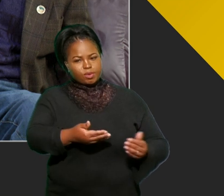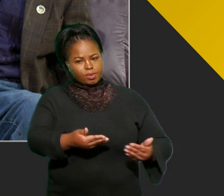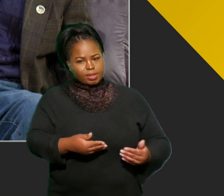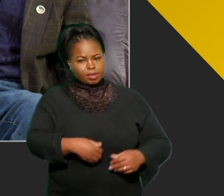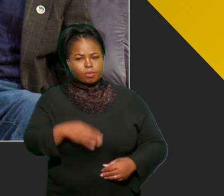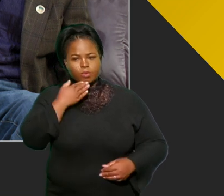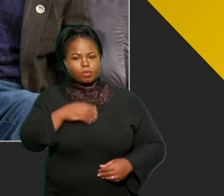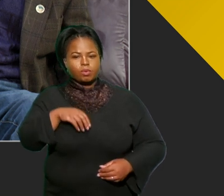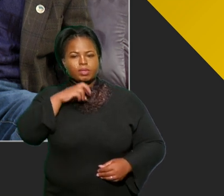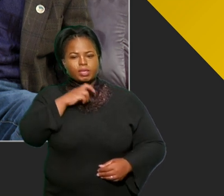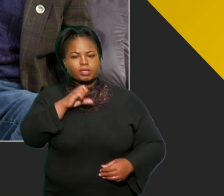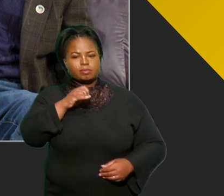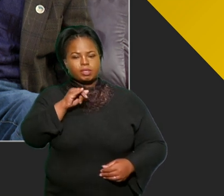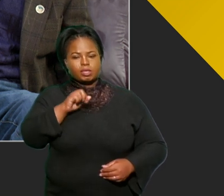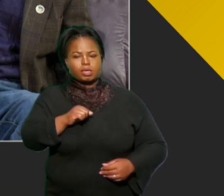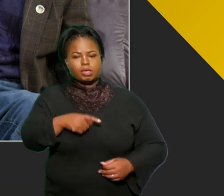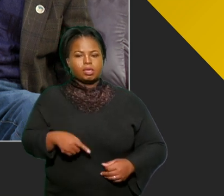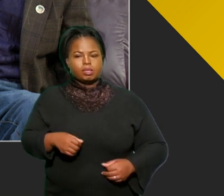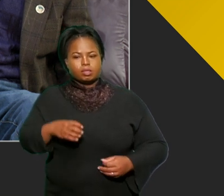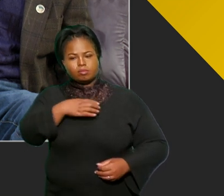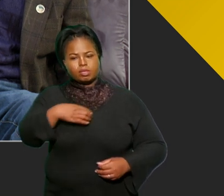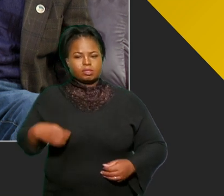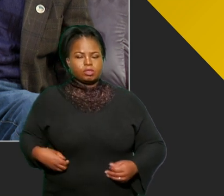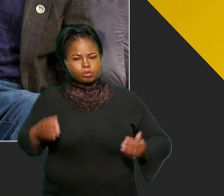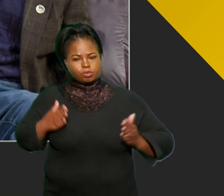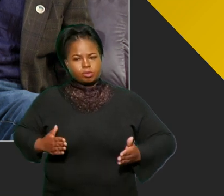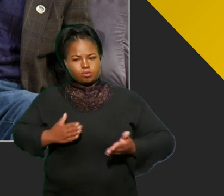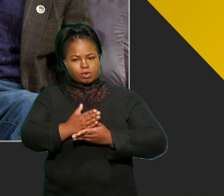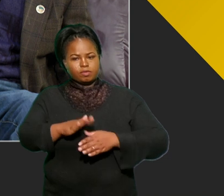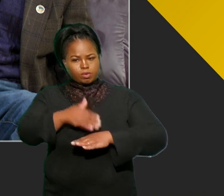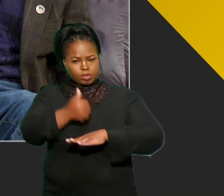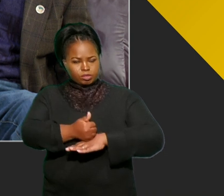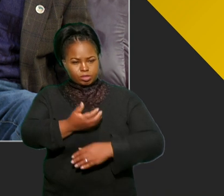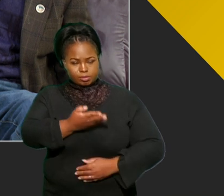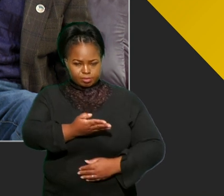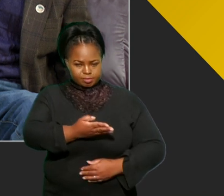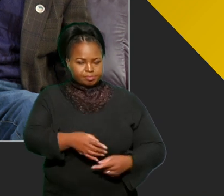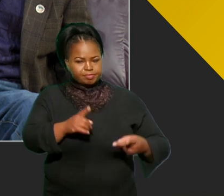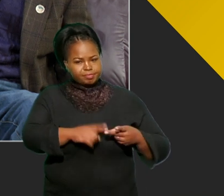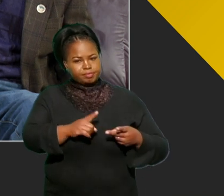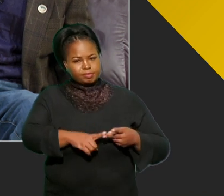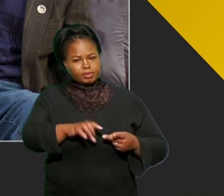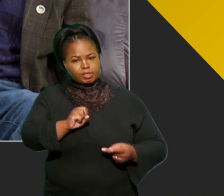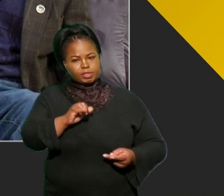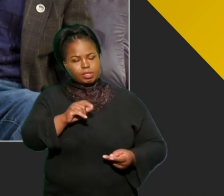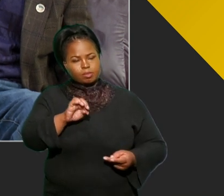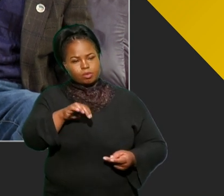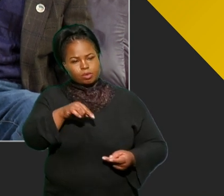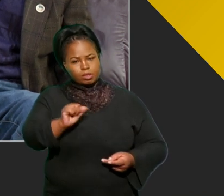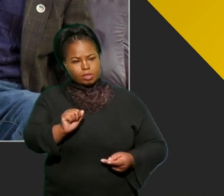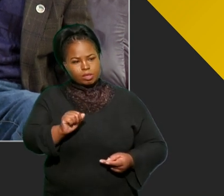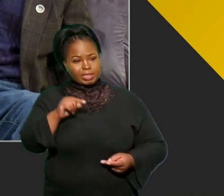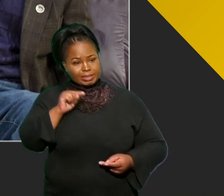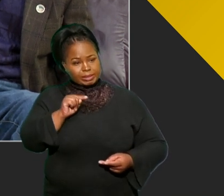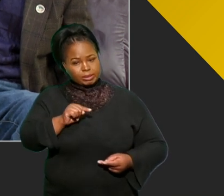Siqale ngu-King Spear, who's the president of Ilungelo Lethu Human Rights Foundation. Sakwamukela bhuti, and of course, uputsiyabonga wakamahlangu